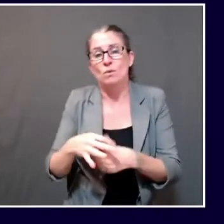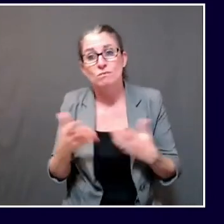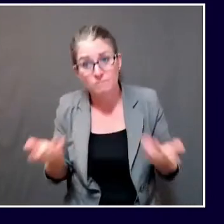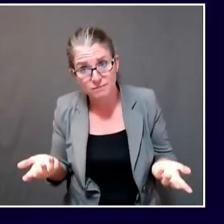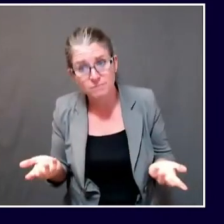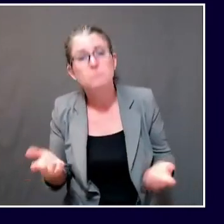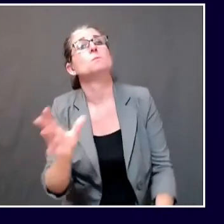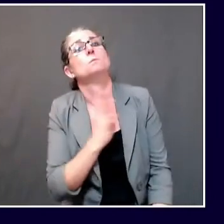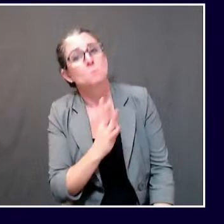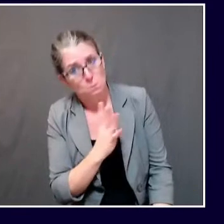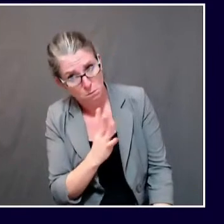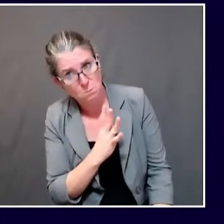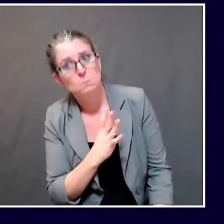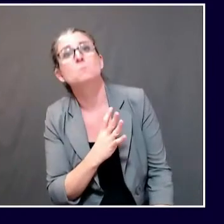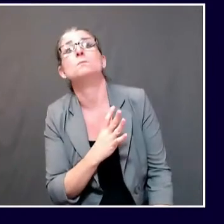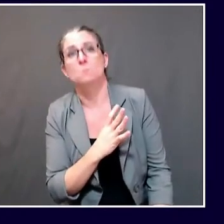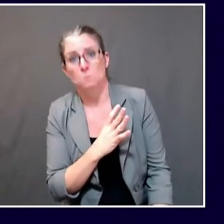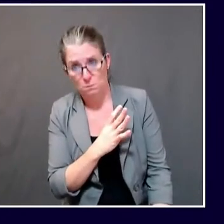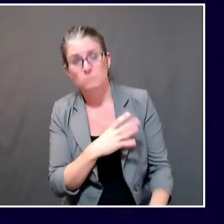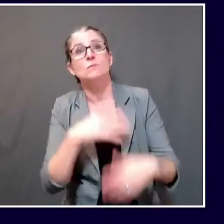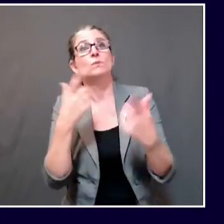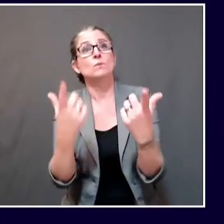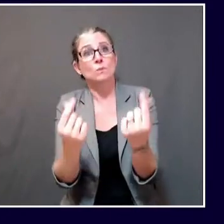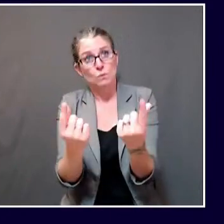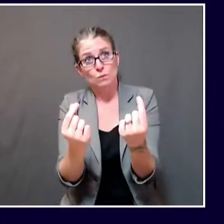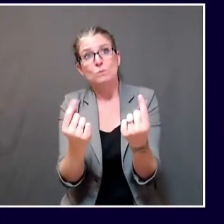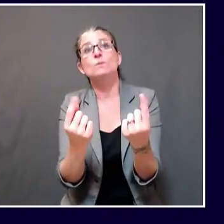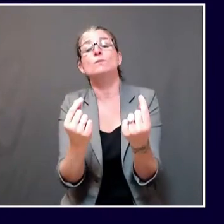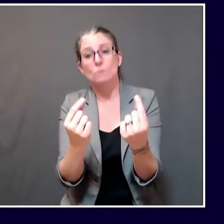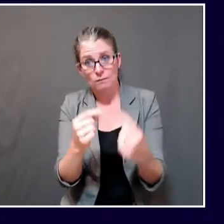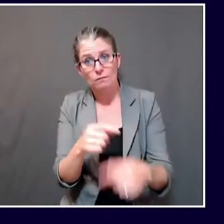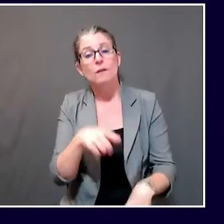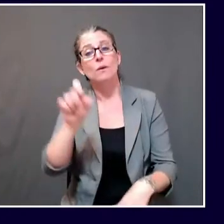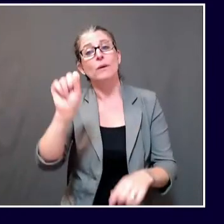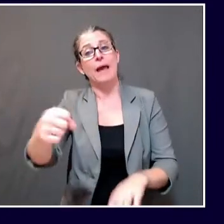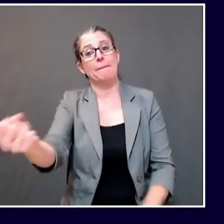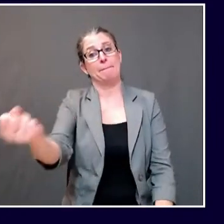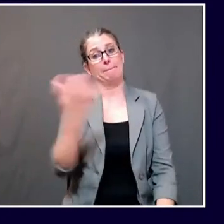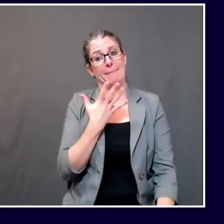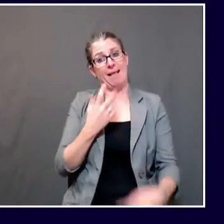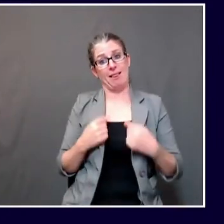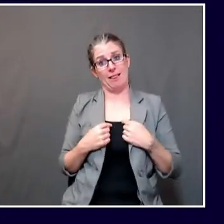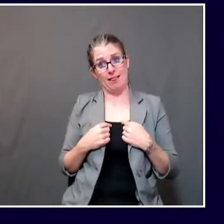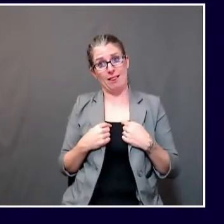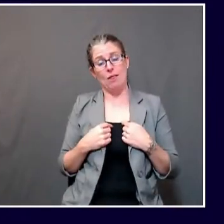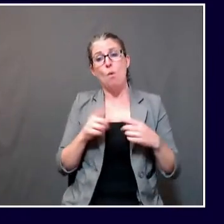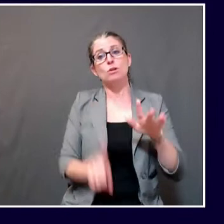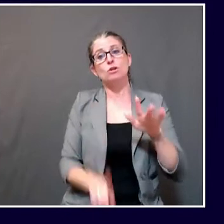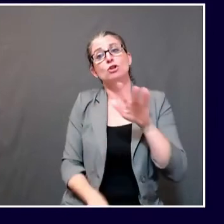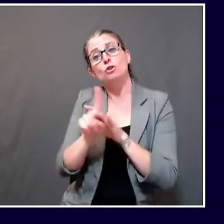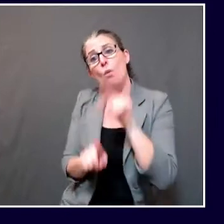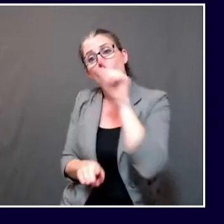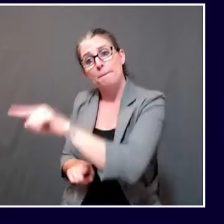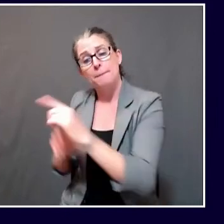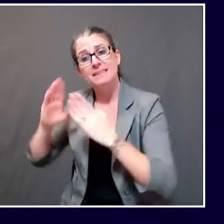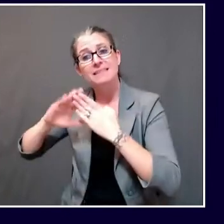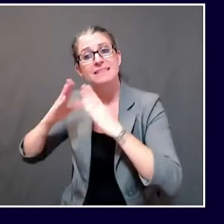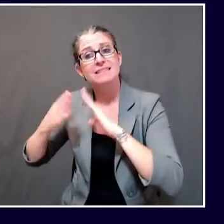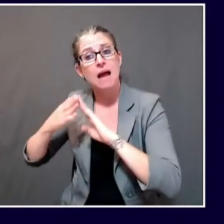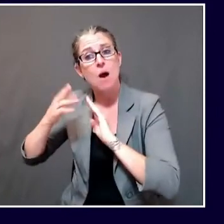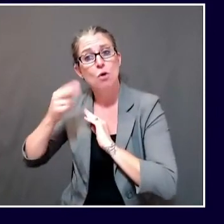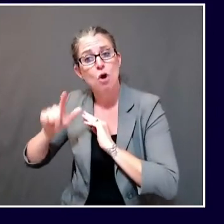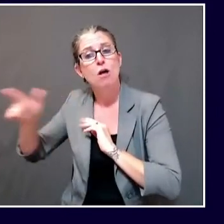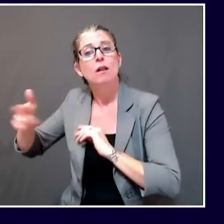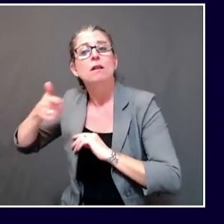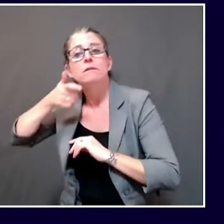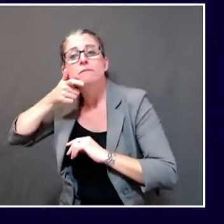should only drop your ballot in your town's Dropbox, and it still needs to be put into the envelope and you need to sign the back flap. If you're using a